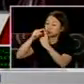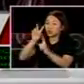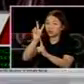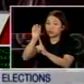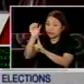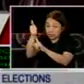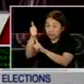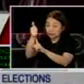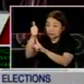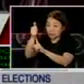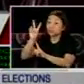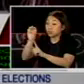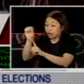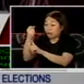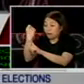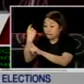2010, even 2011,